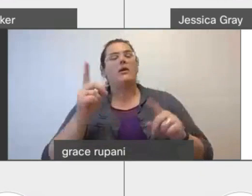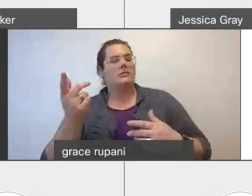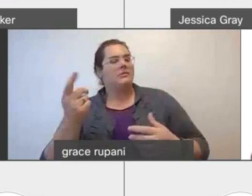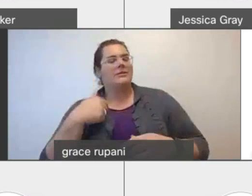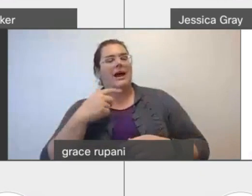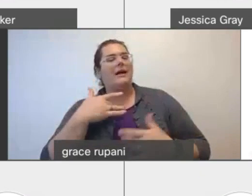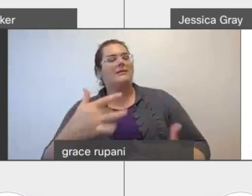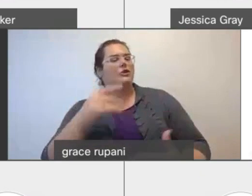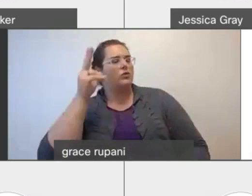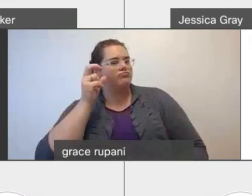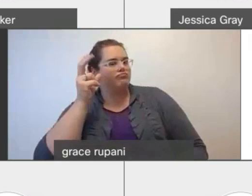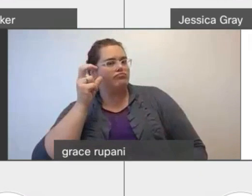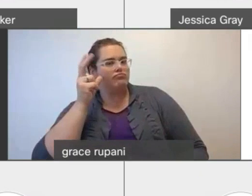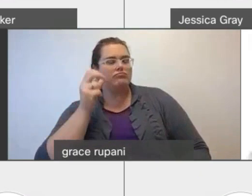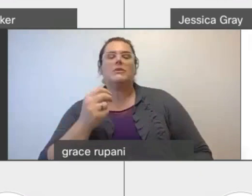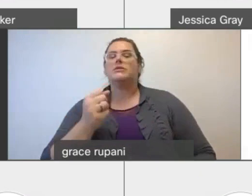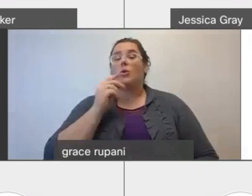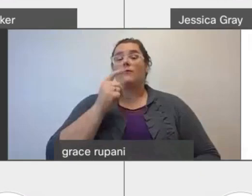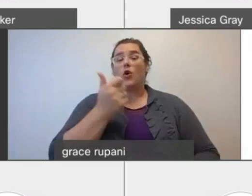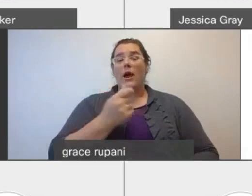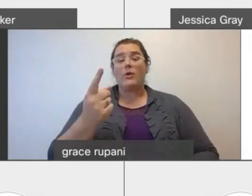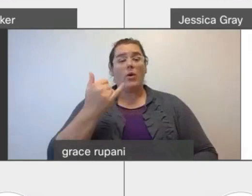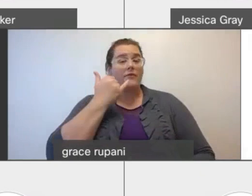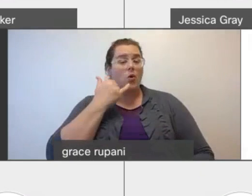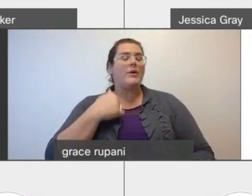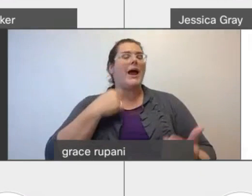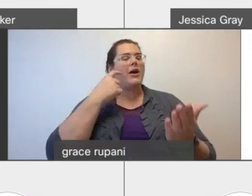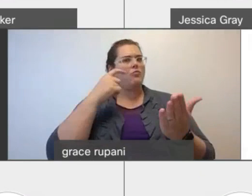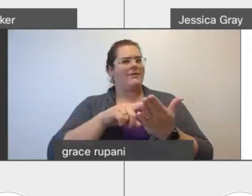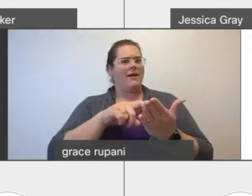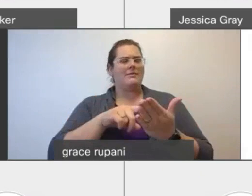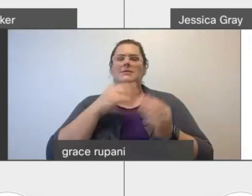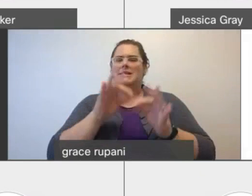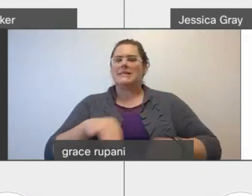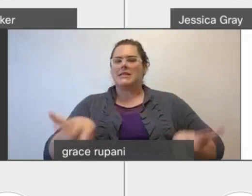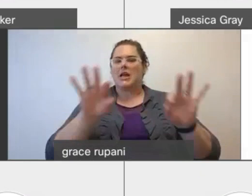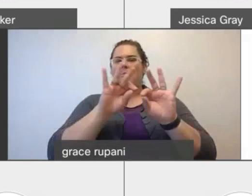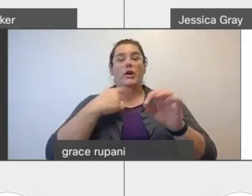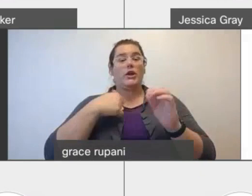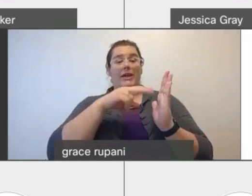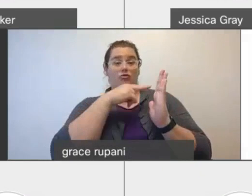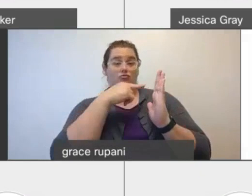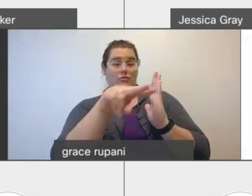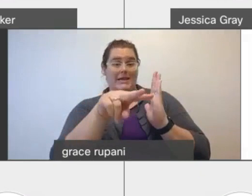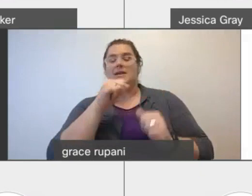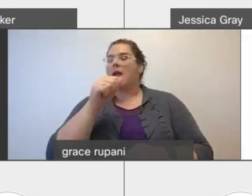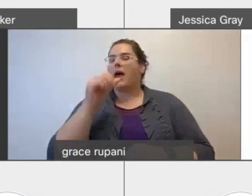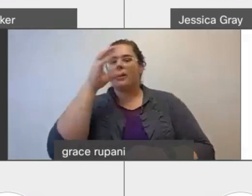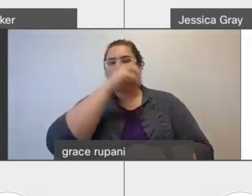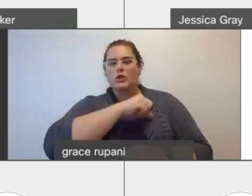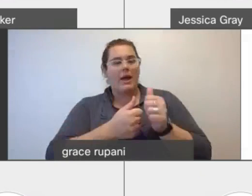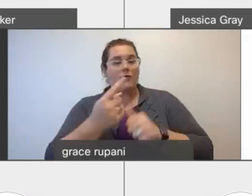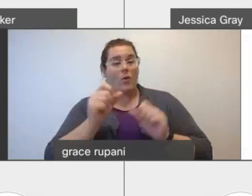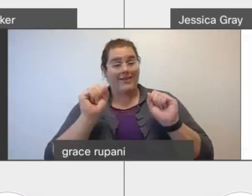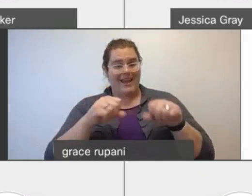And so I do recognize for people who are on the phone how important it is that we read the question and not assume that everyone can read what's in the chat.